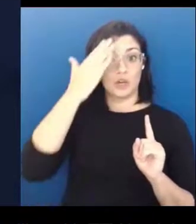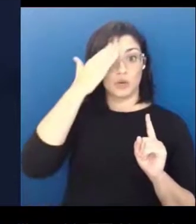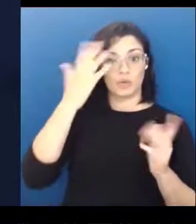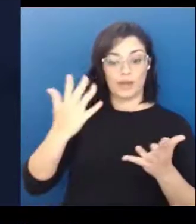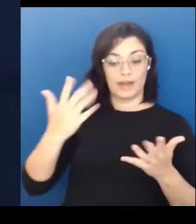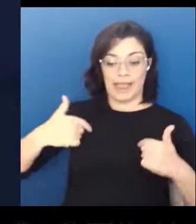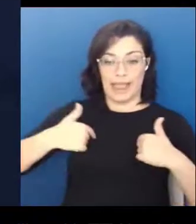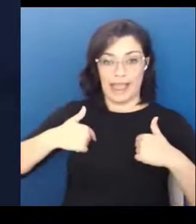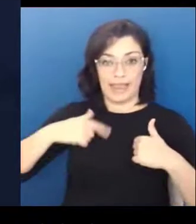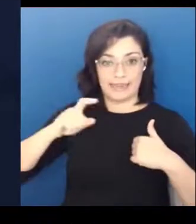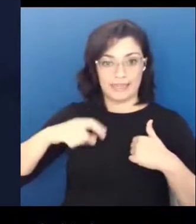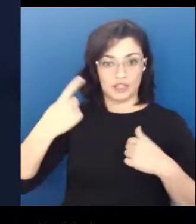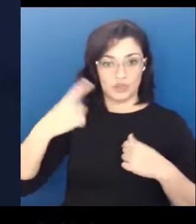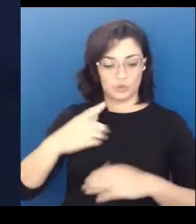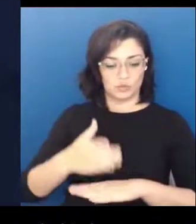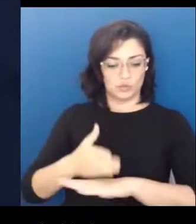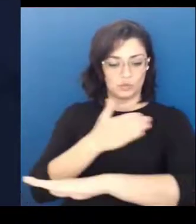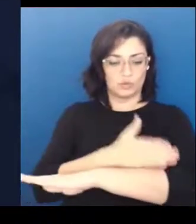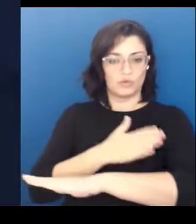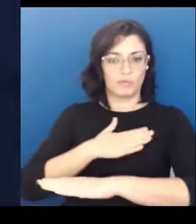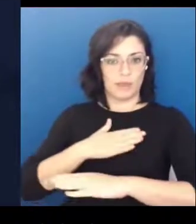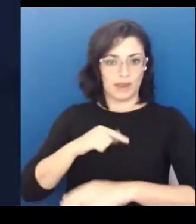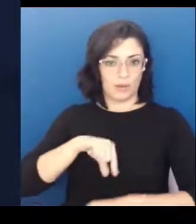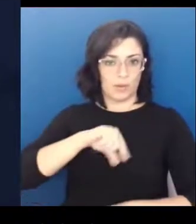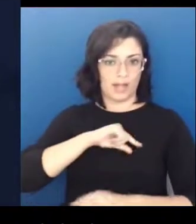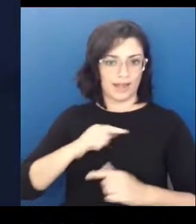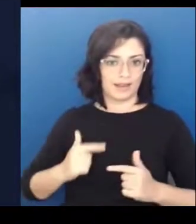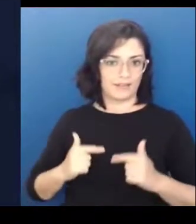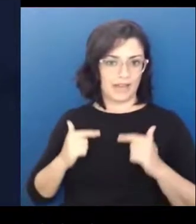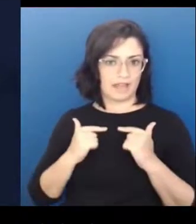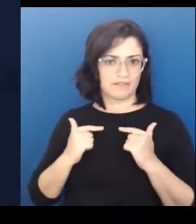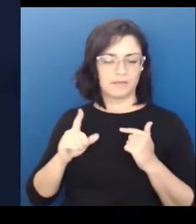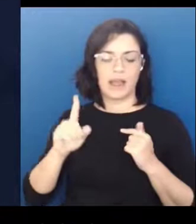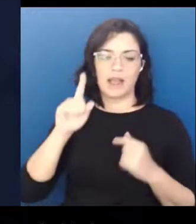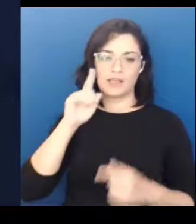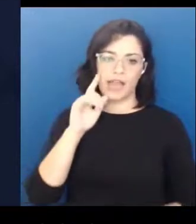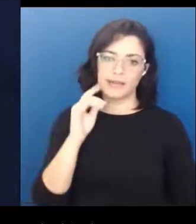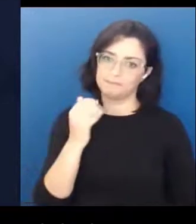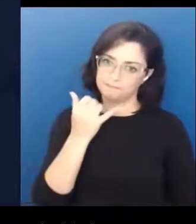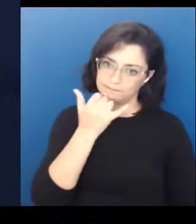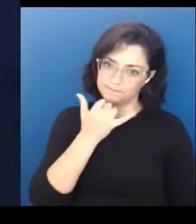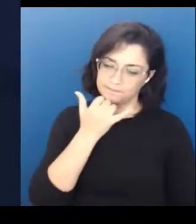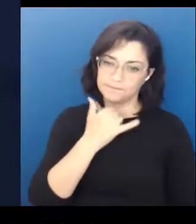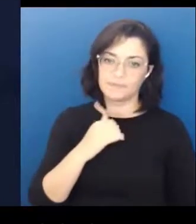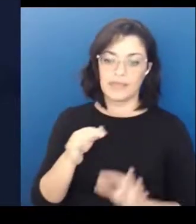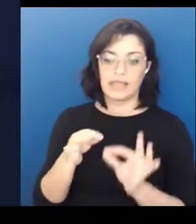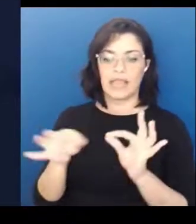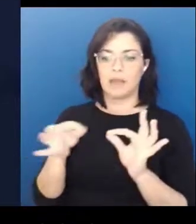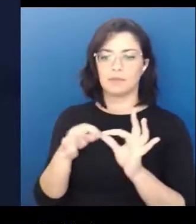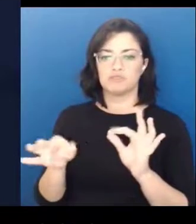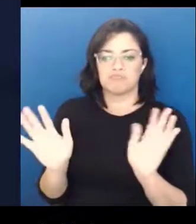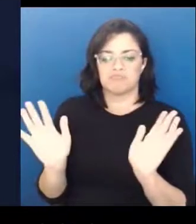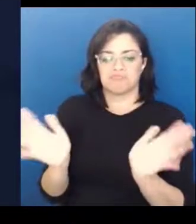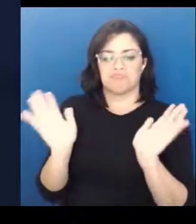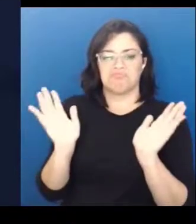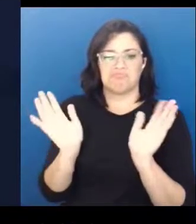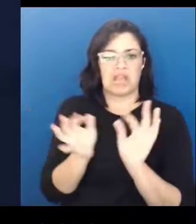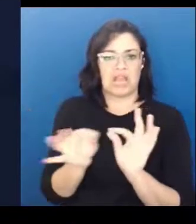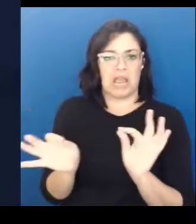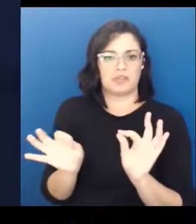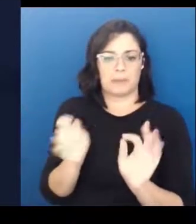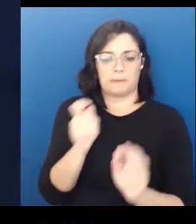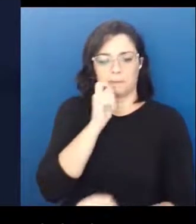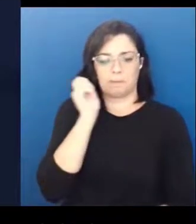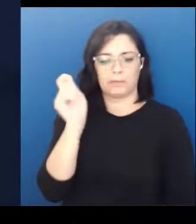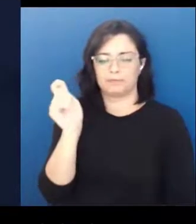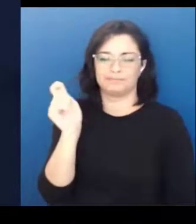quality of life. I thought erroneously that captioning was captioning, and that was far from the truth. There